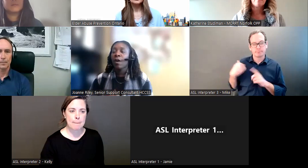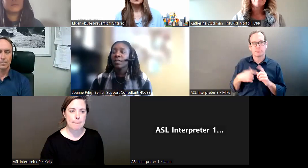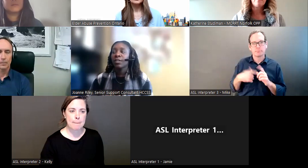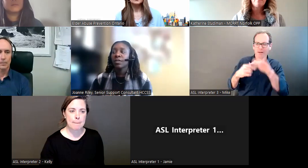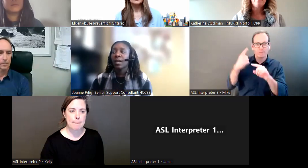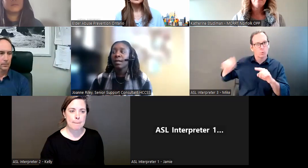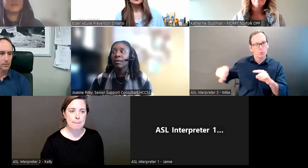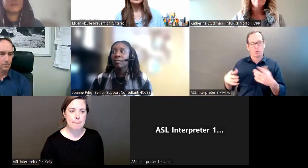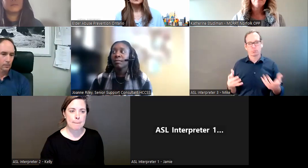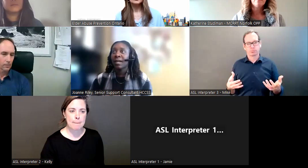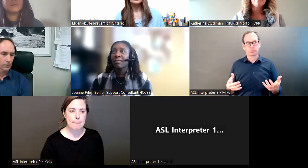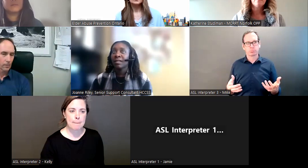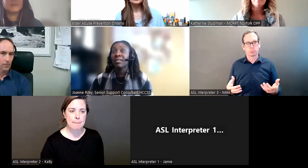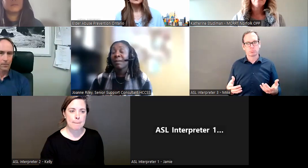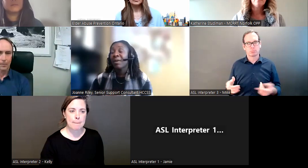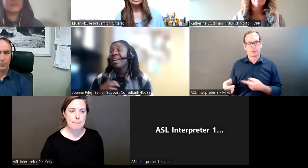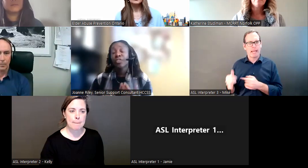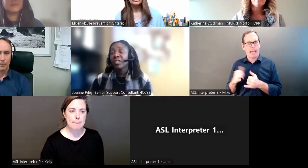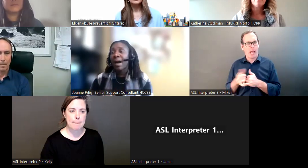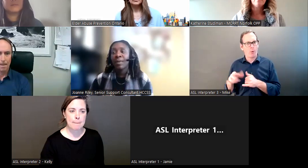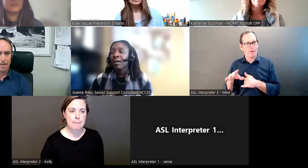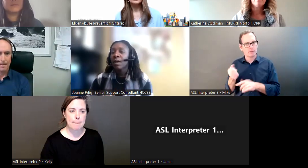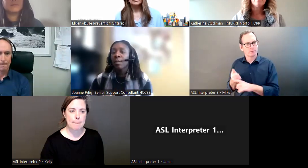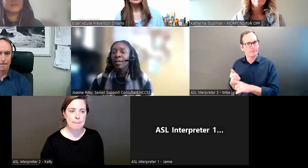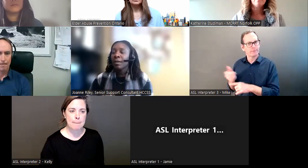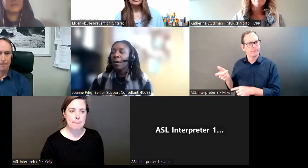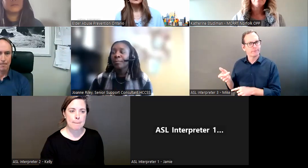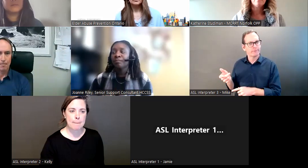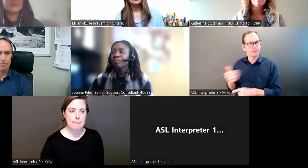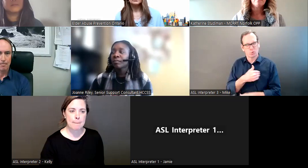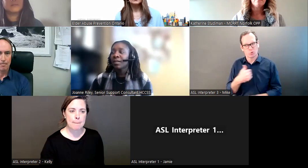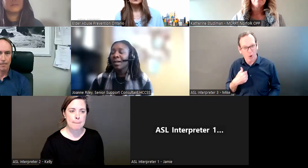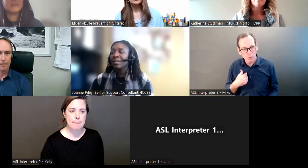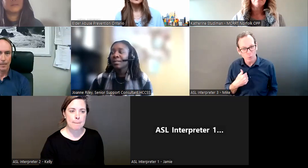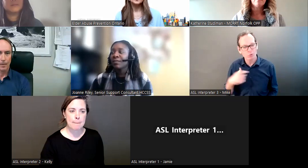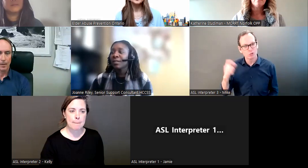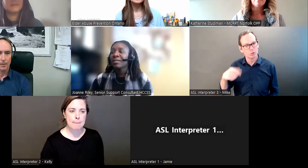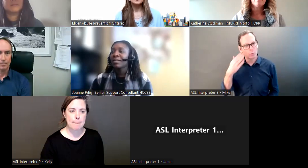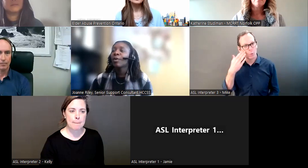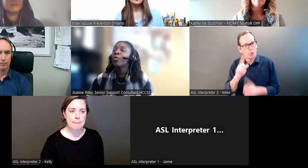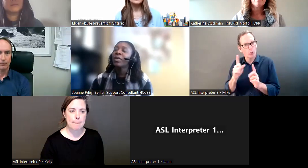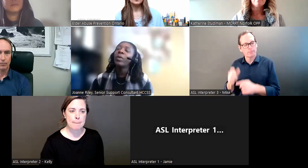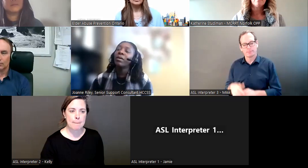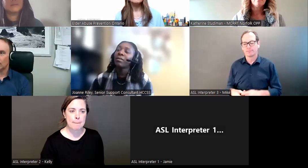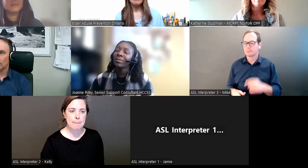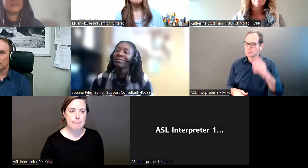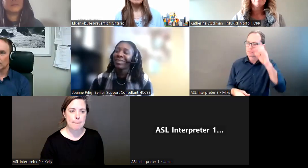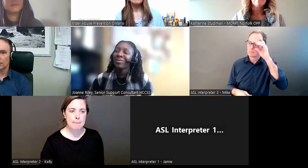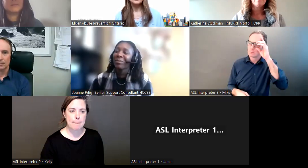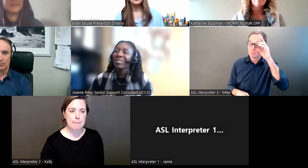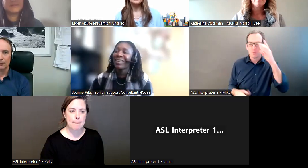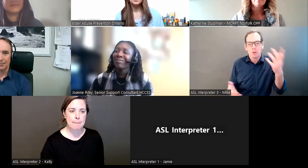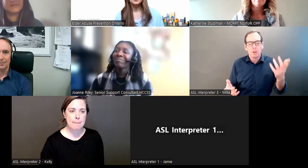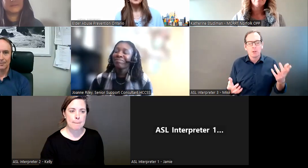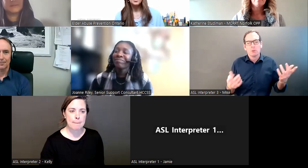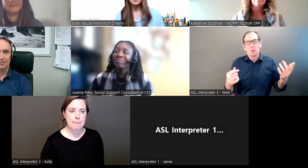bigger conversation that I think needs to happen. And I'm sure it's happening, but yeah, it's very slow moving wheel. That's